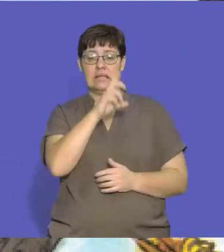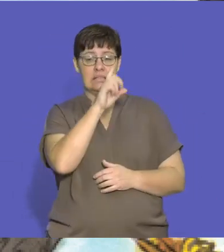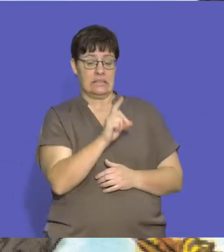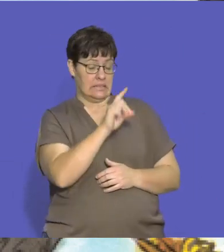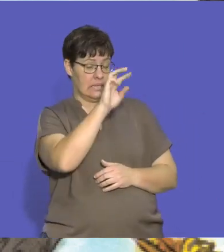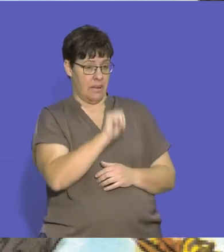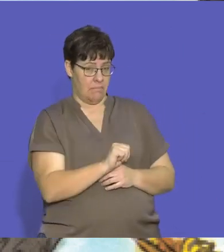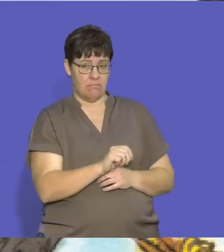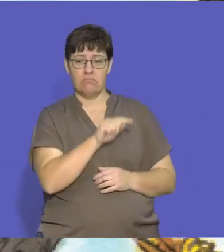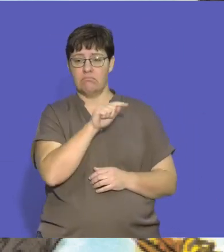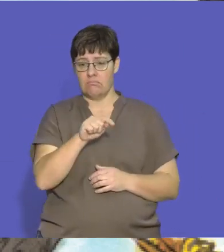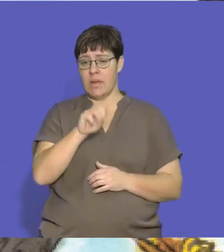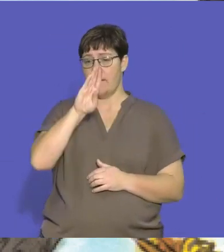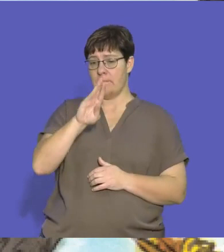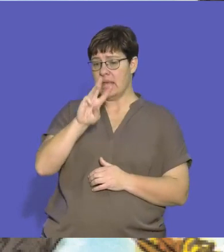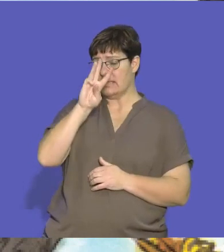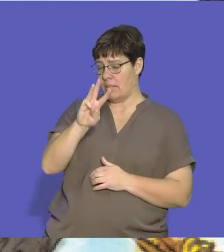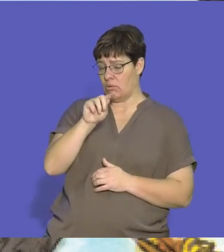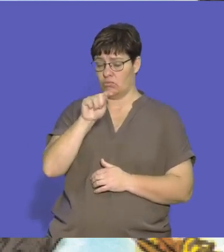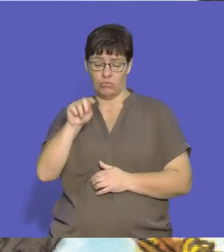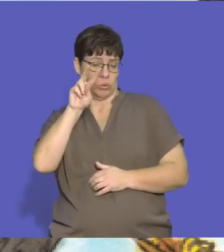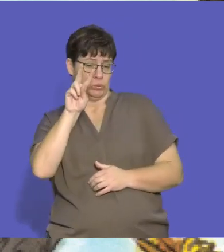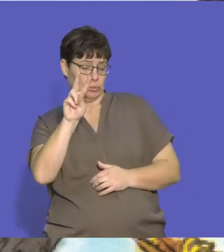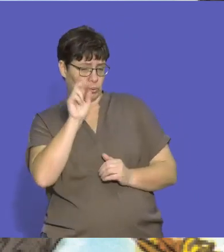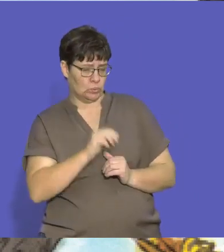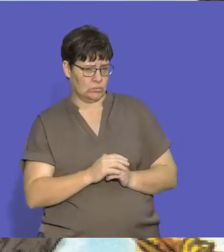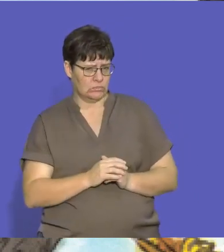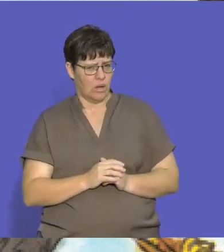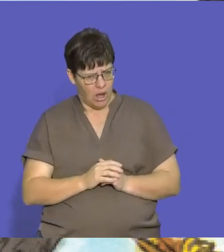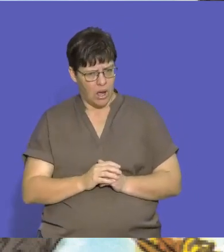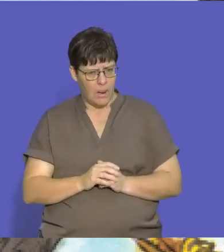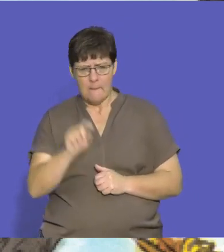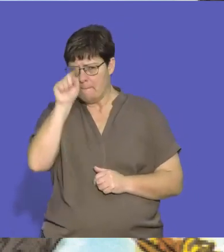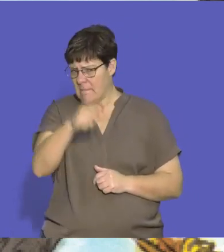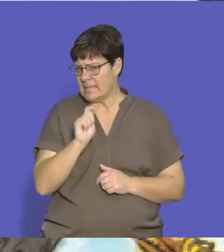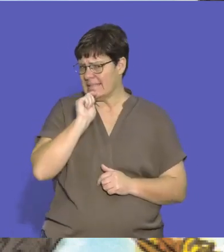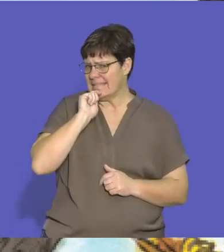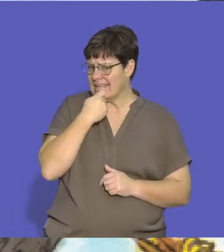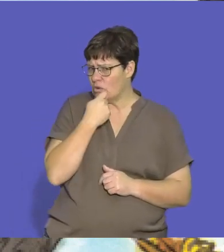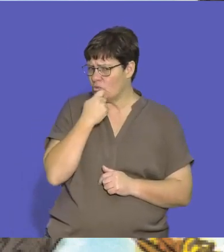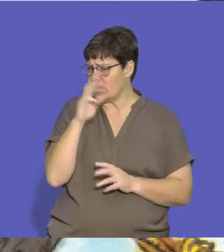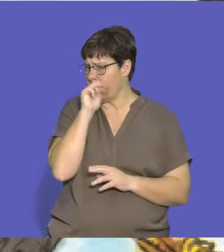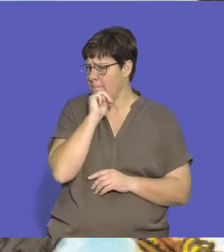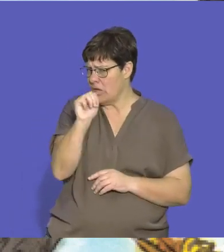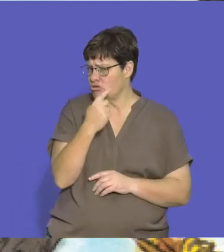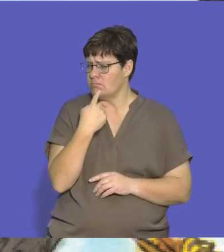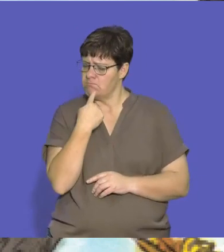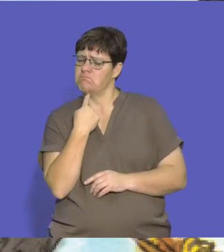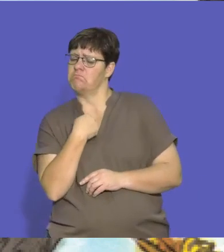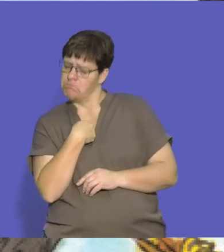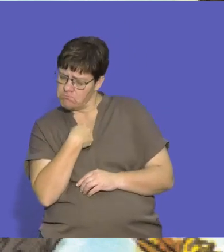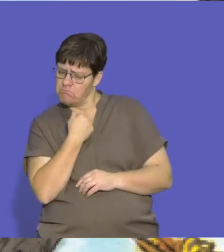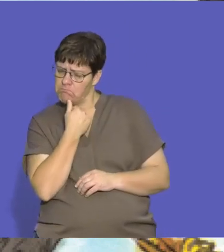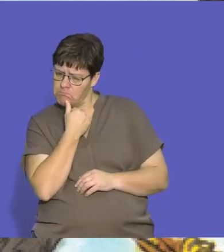DM BW 2. This must be a secret message, Crow said to